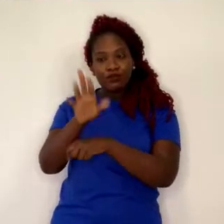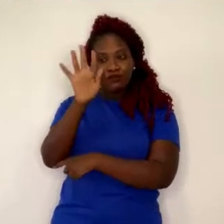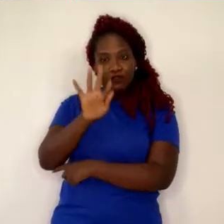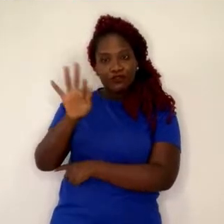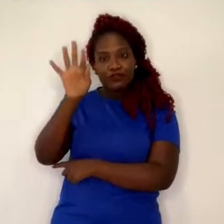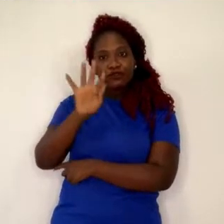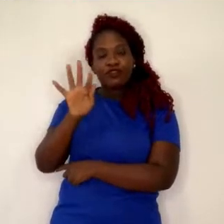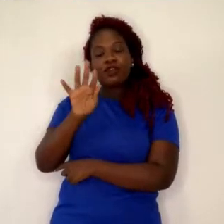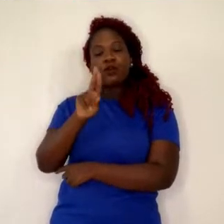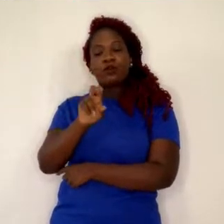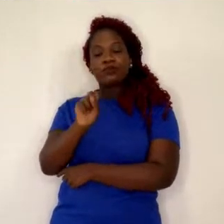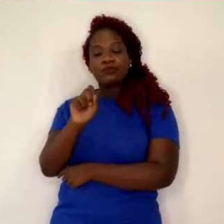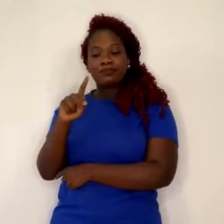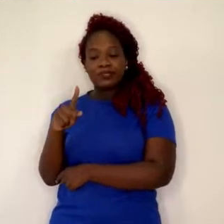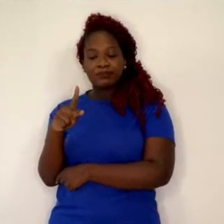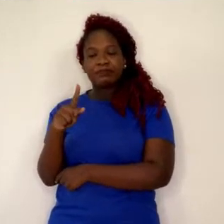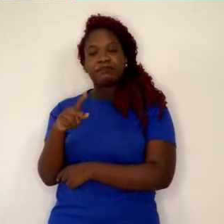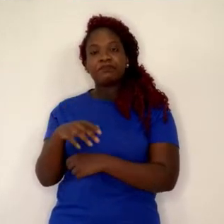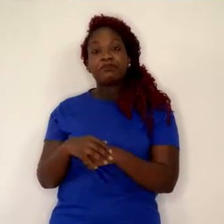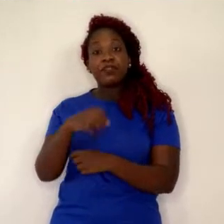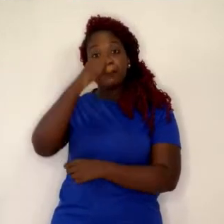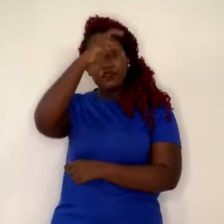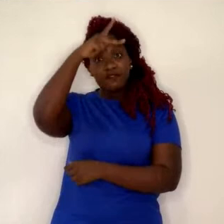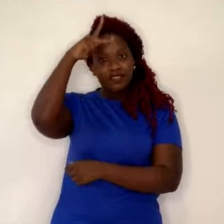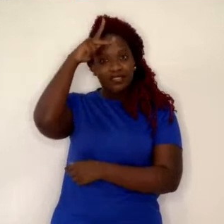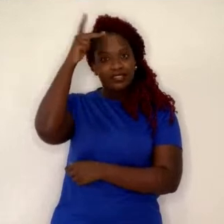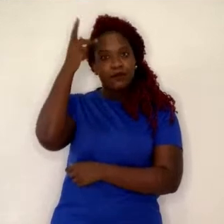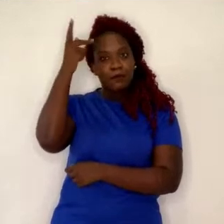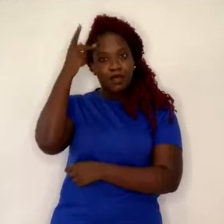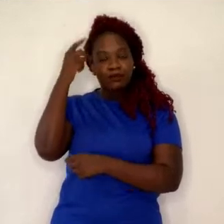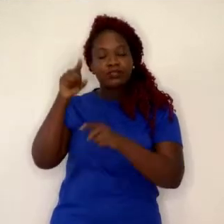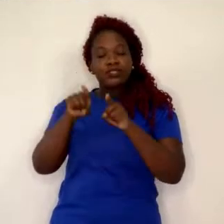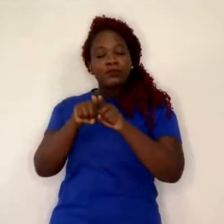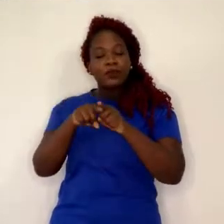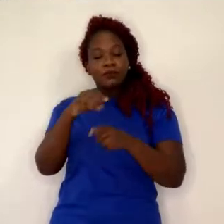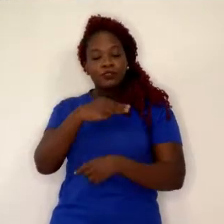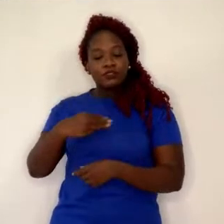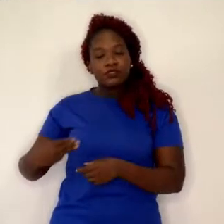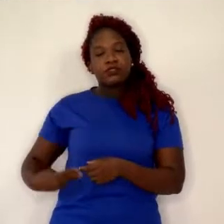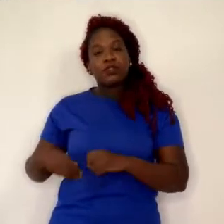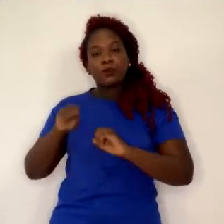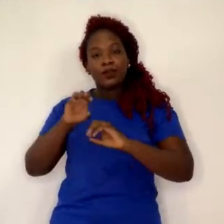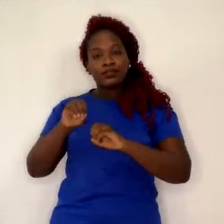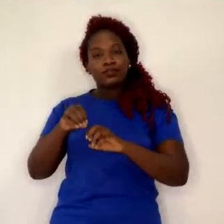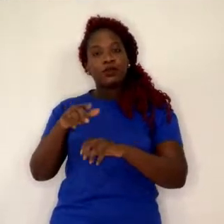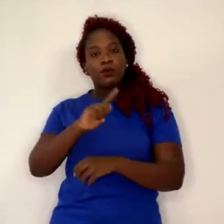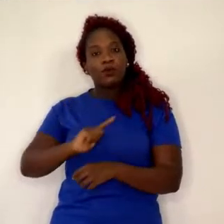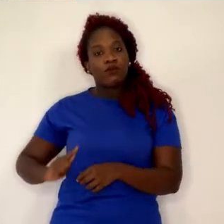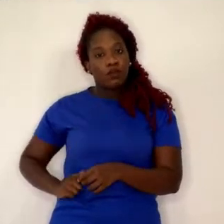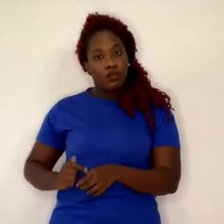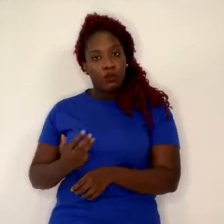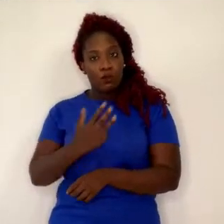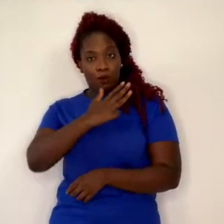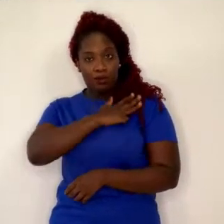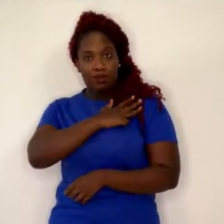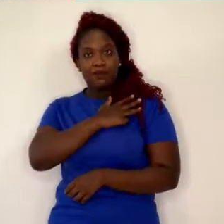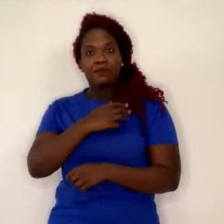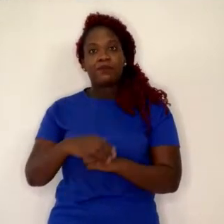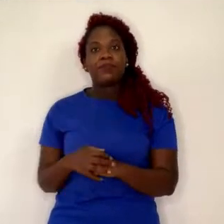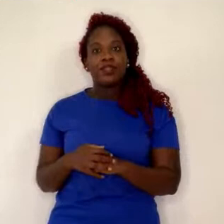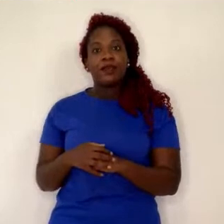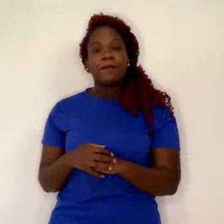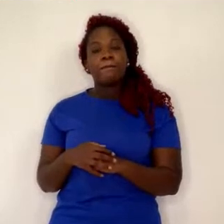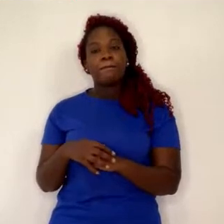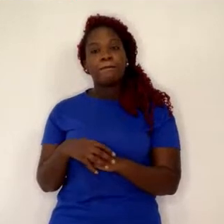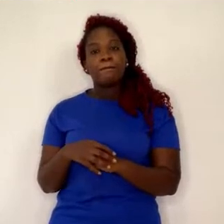in economy and a doctor in philosophy by USP. He was the mayor of São Paulo and minister of education in the Lula's government. She